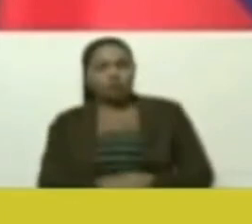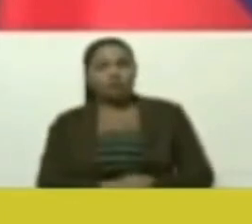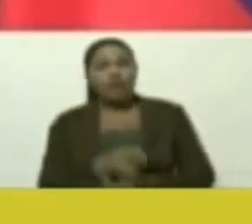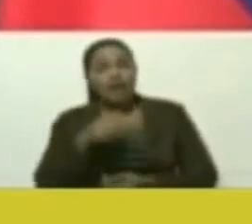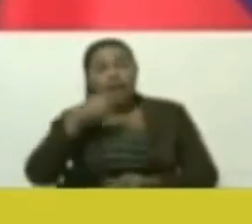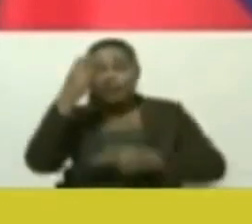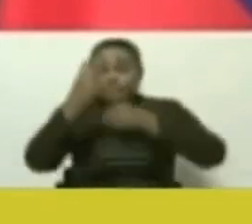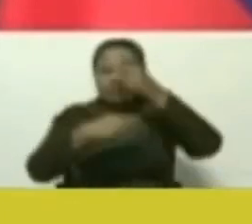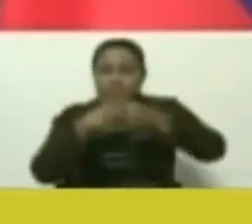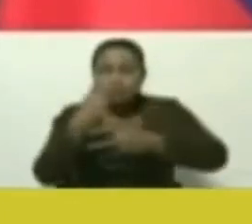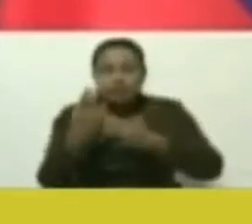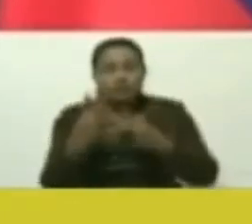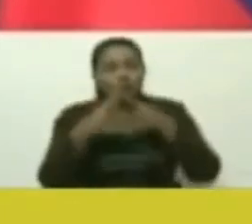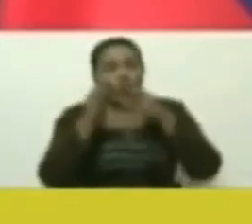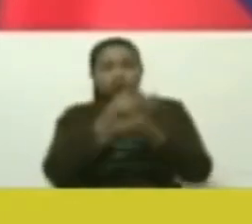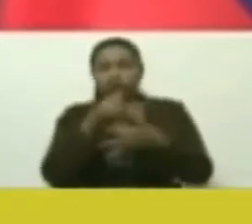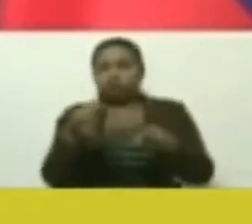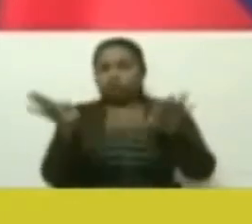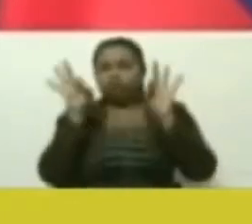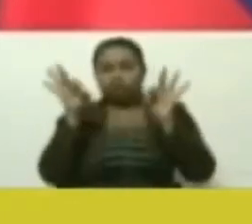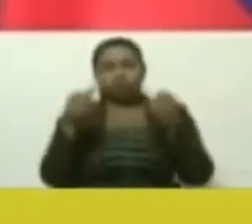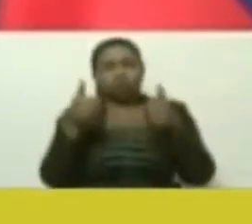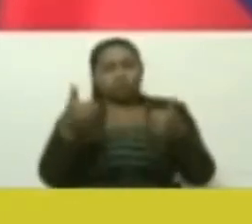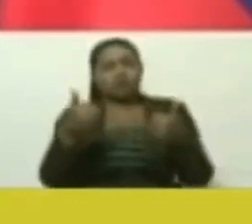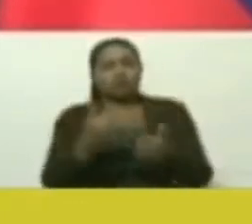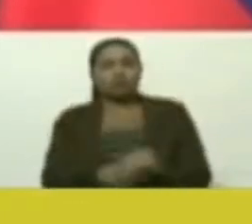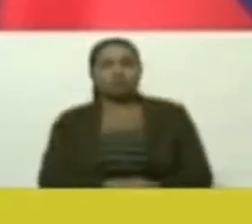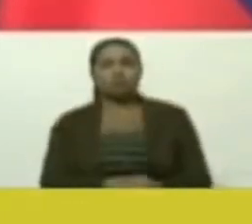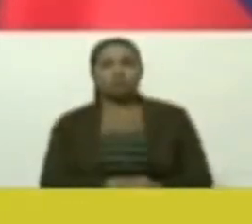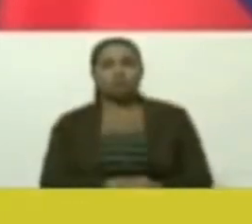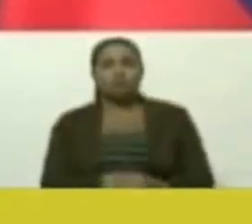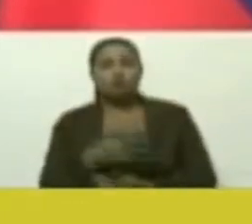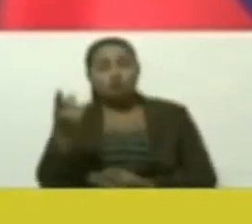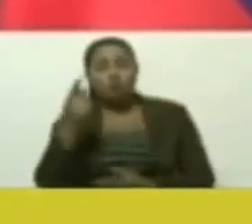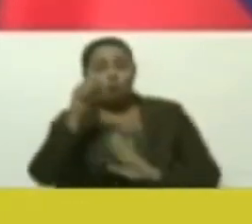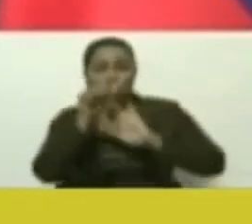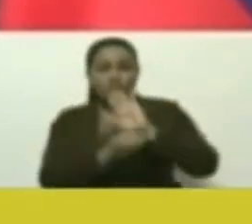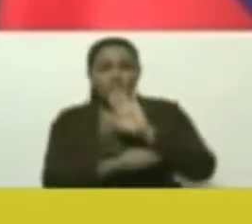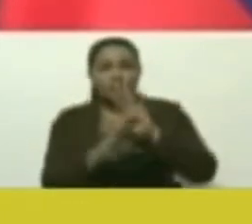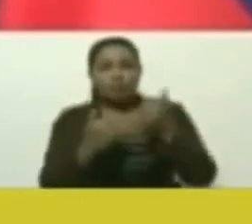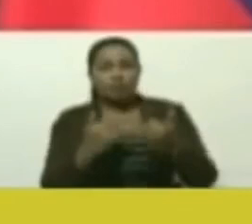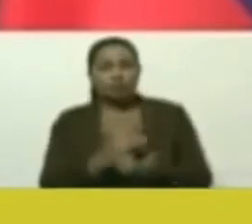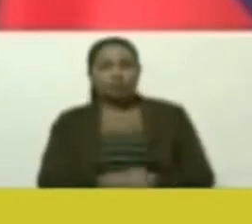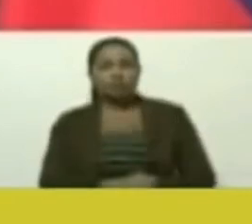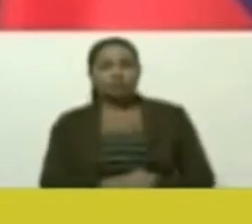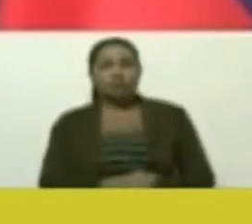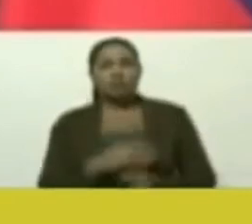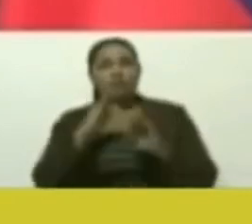people. This visit has been very successful,